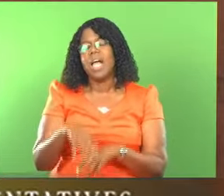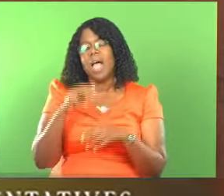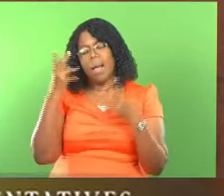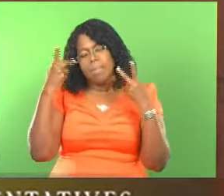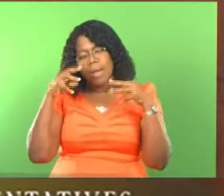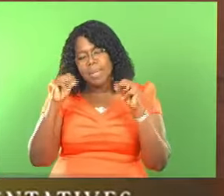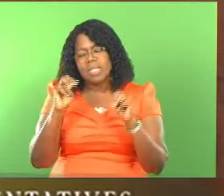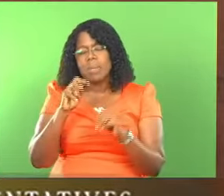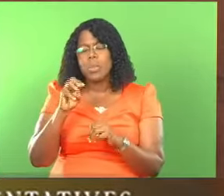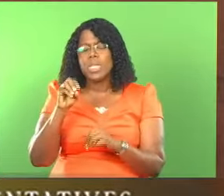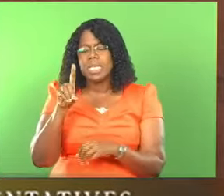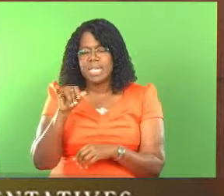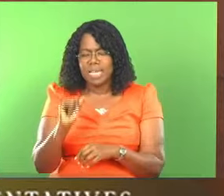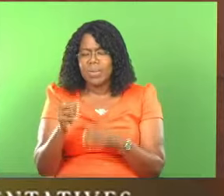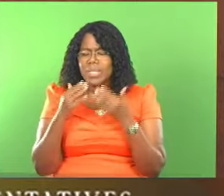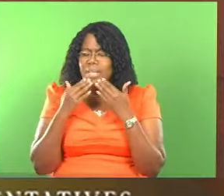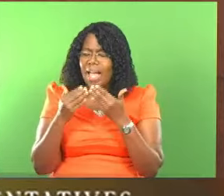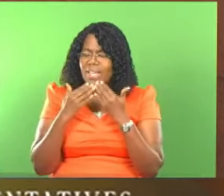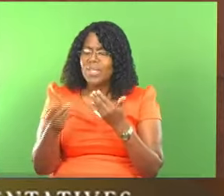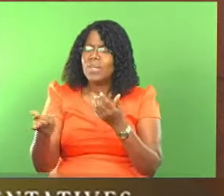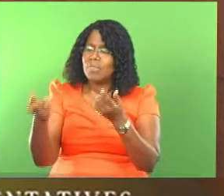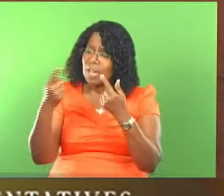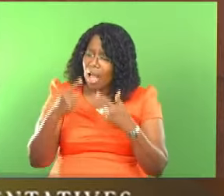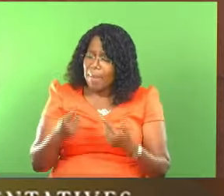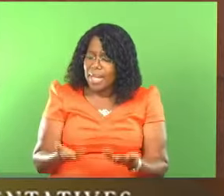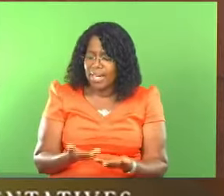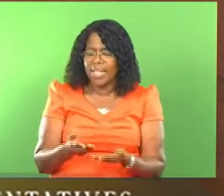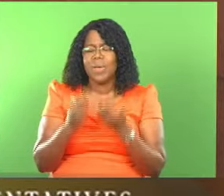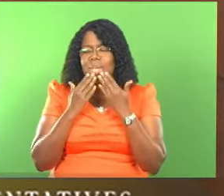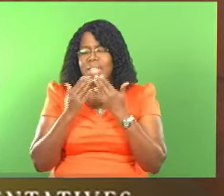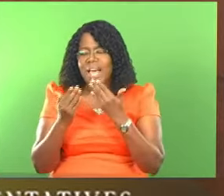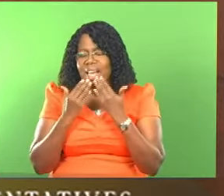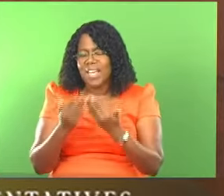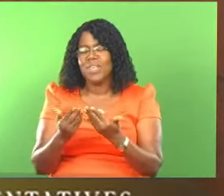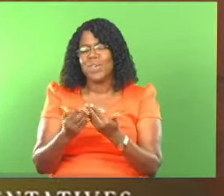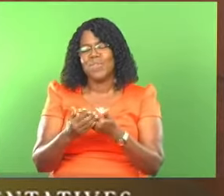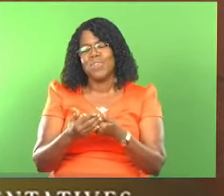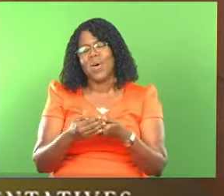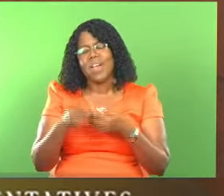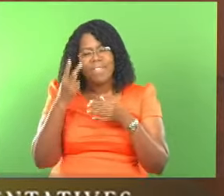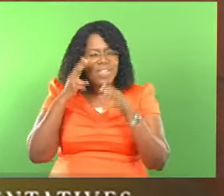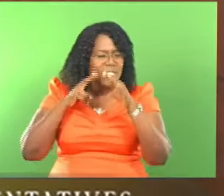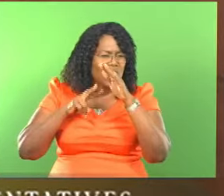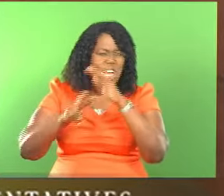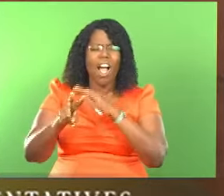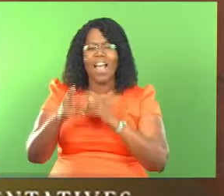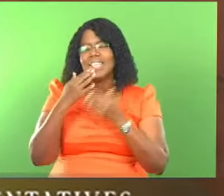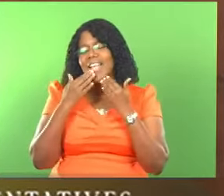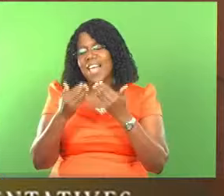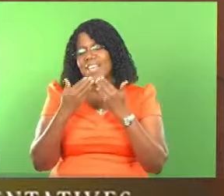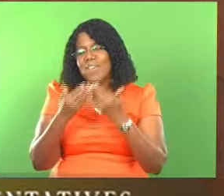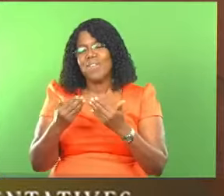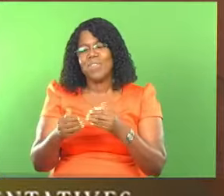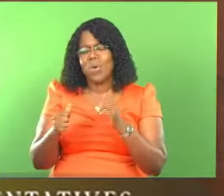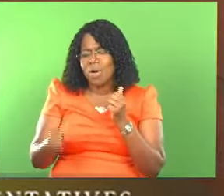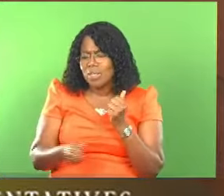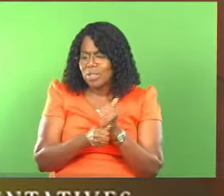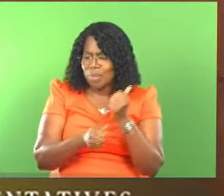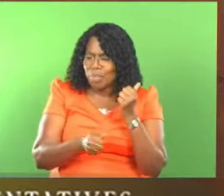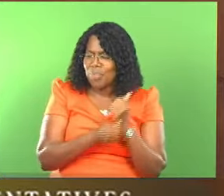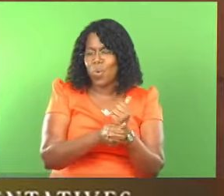your vision. We thank you for your steadfast commitment to the people of Trinidad and Tobago and to the people of our